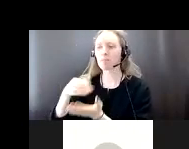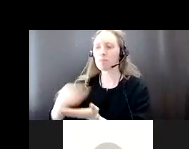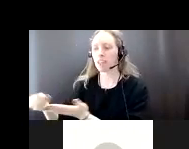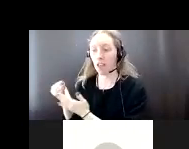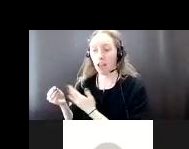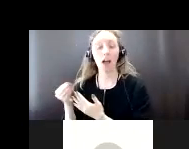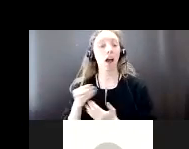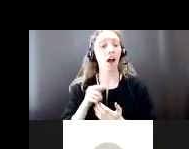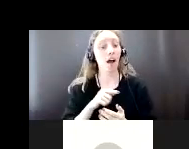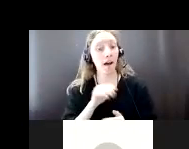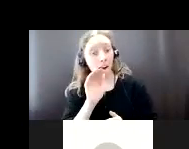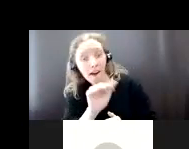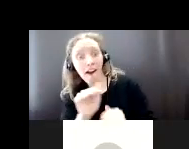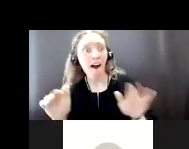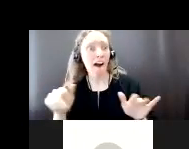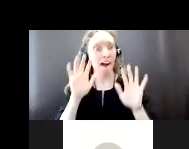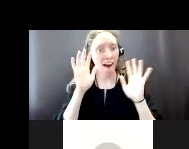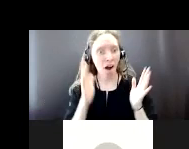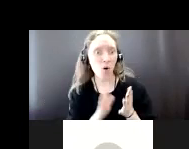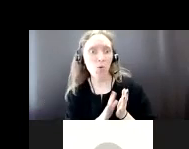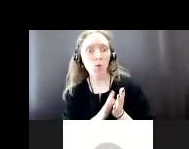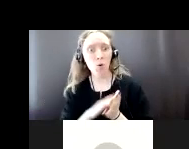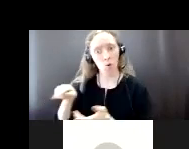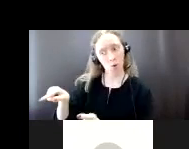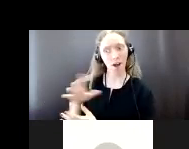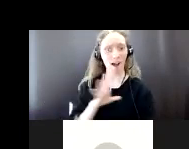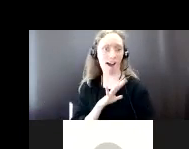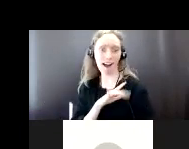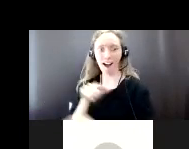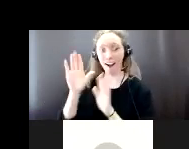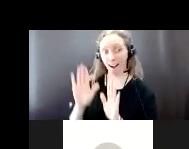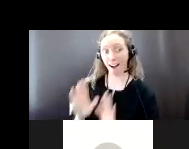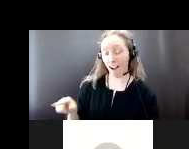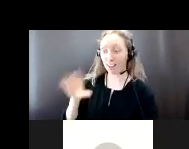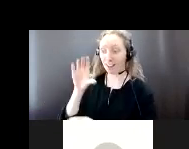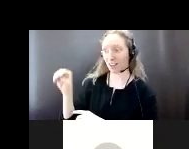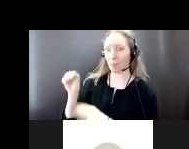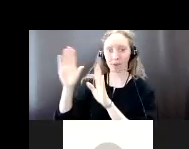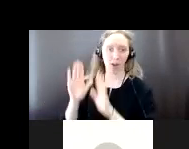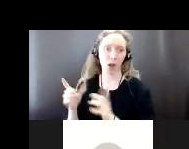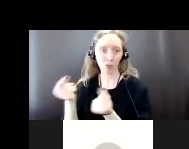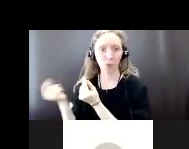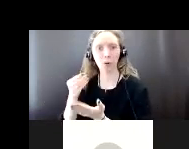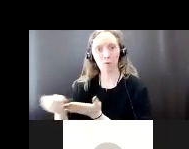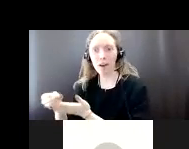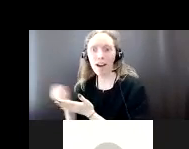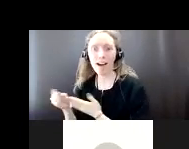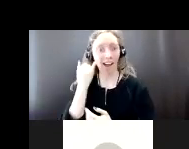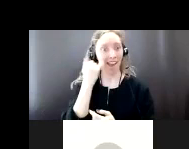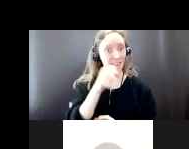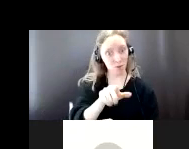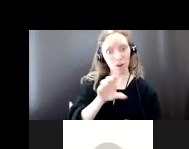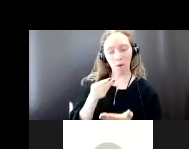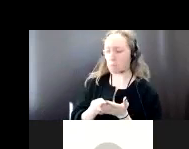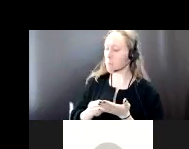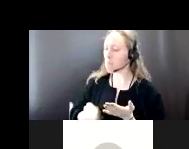very false positive news, trying to get you to buy it, saying, look at what the company's doing. You'll know if you invest in it, the stock